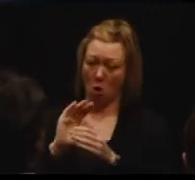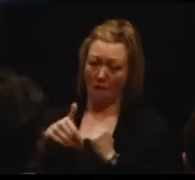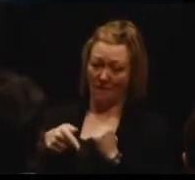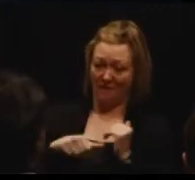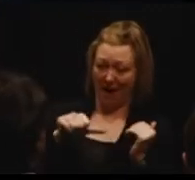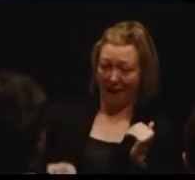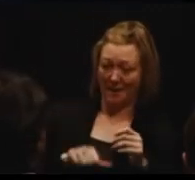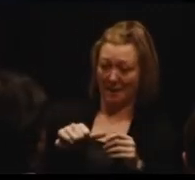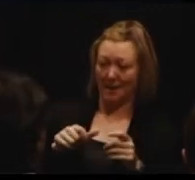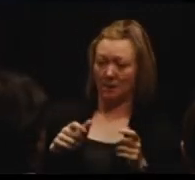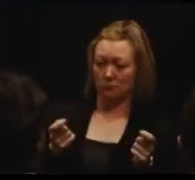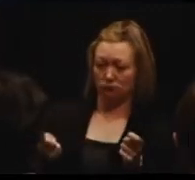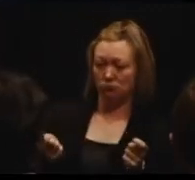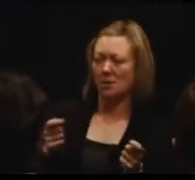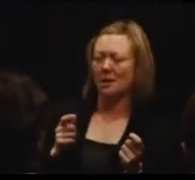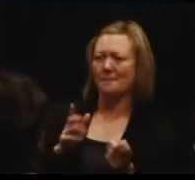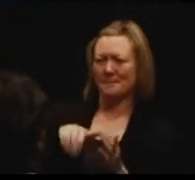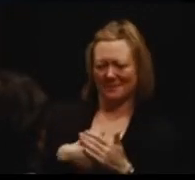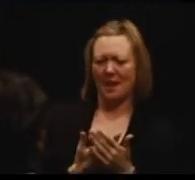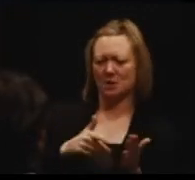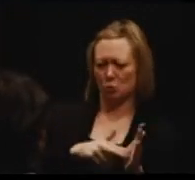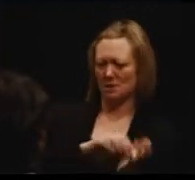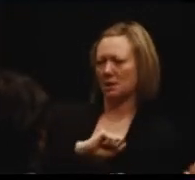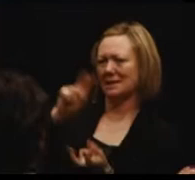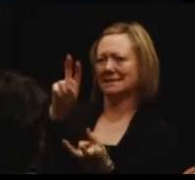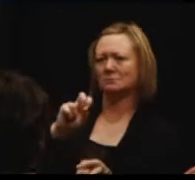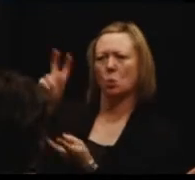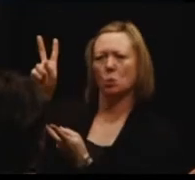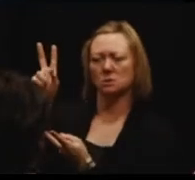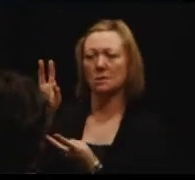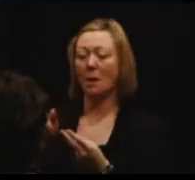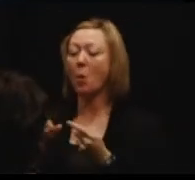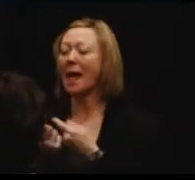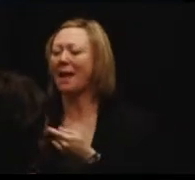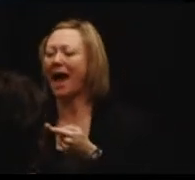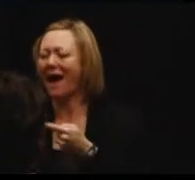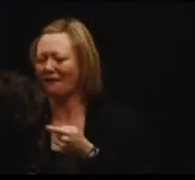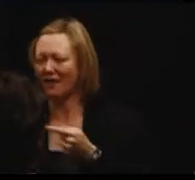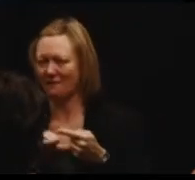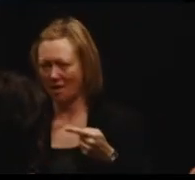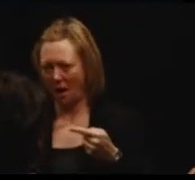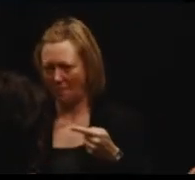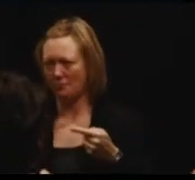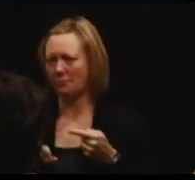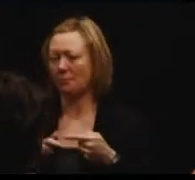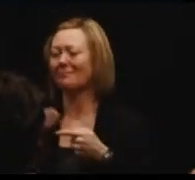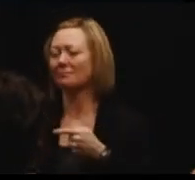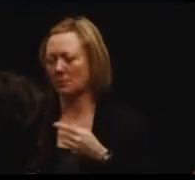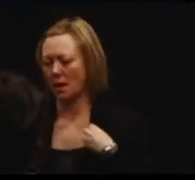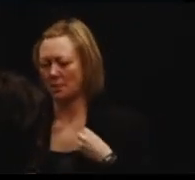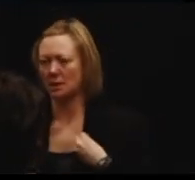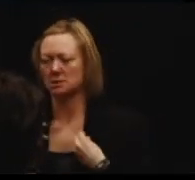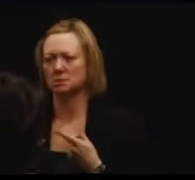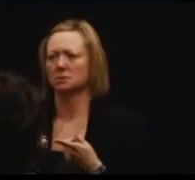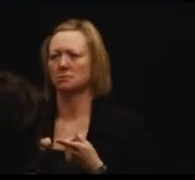as the other side of that, what happens after the farm. There's a lot of companies which rely on